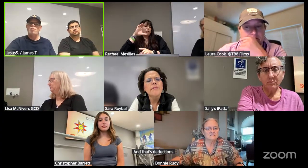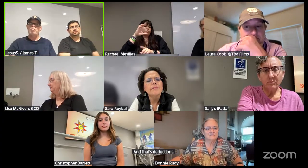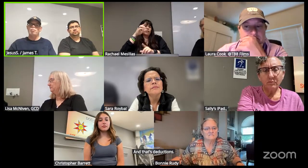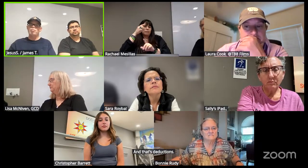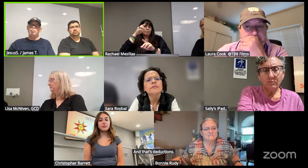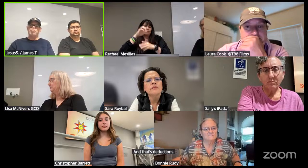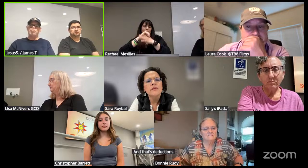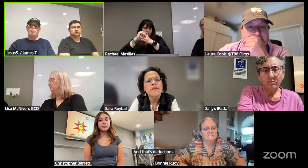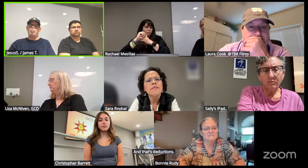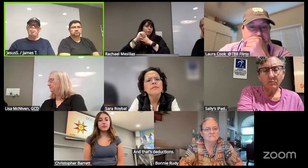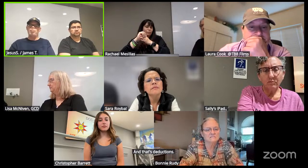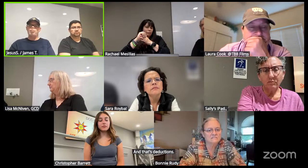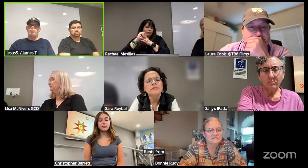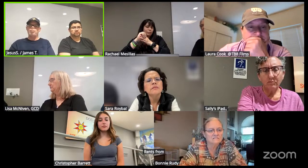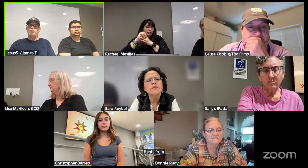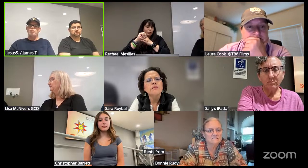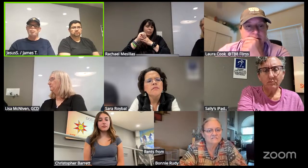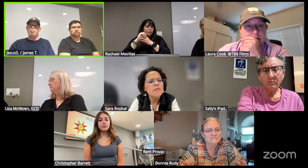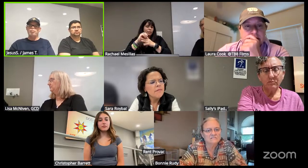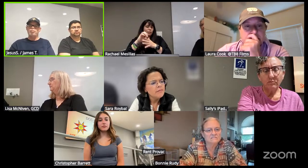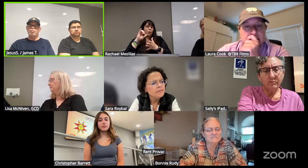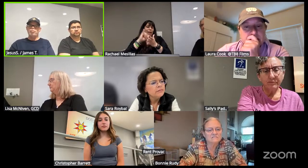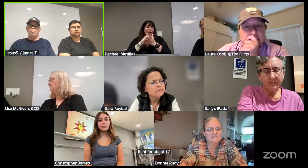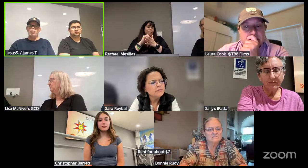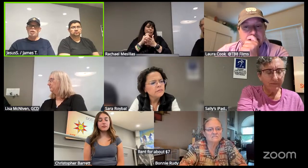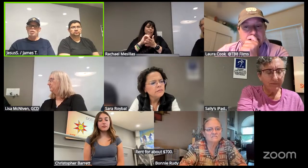Rent from Banco, that's $700.